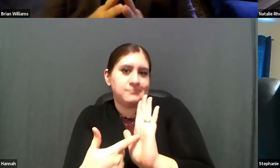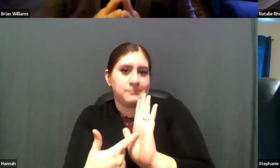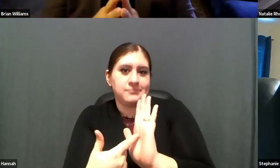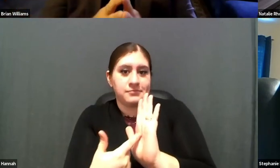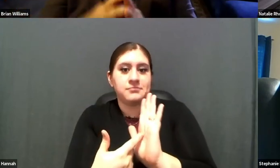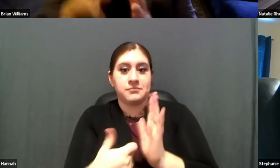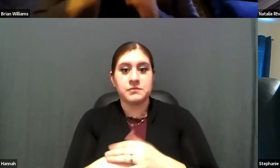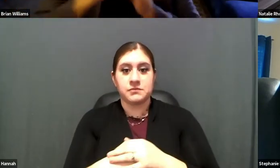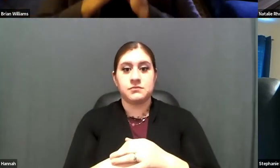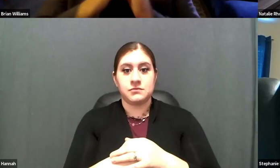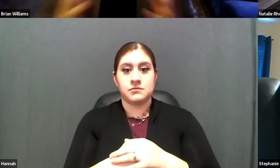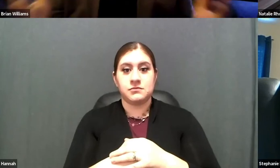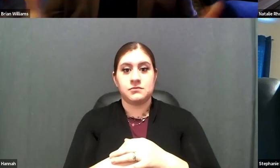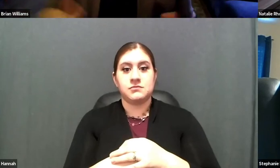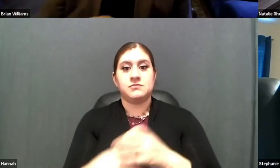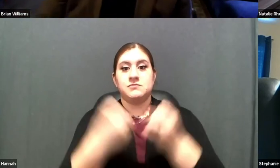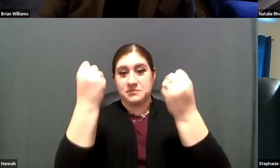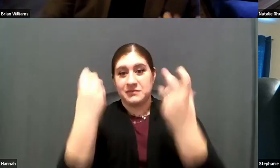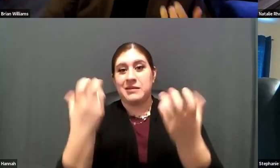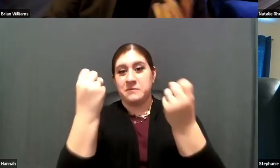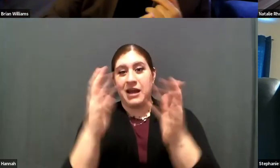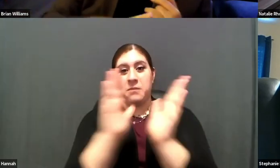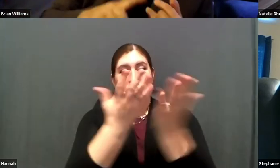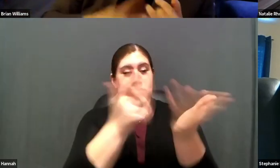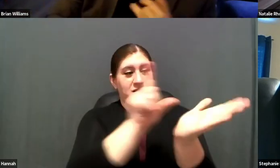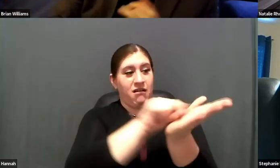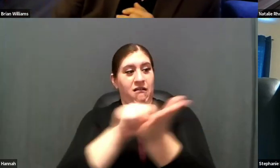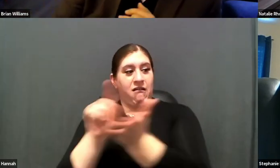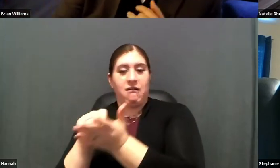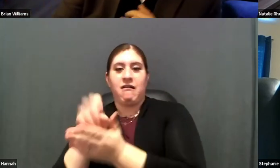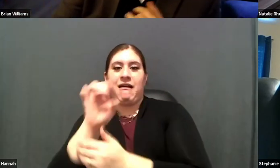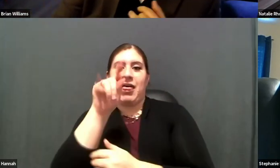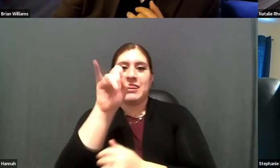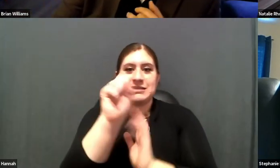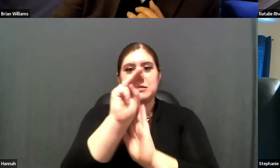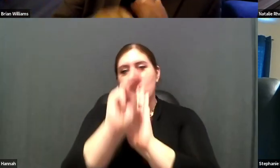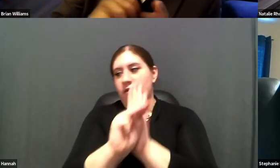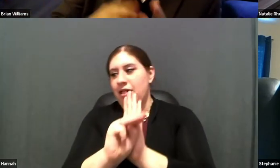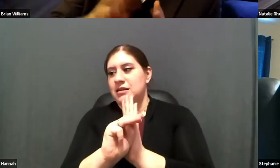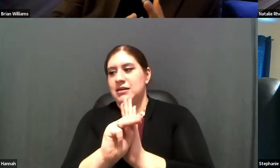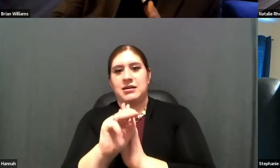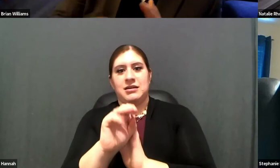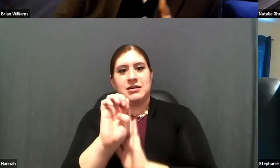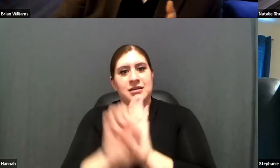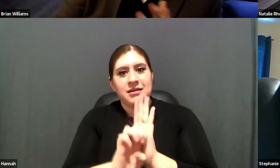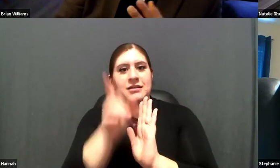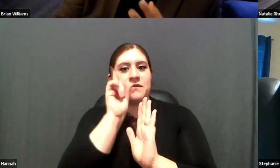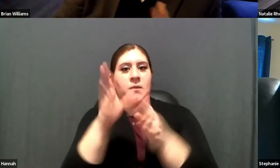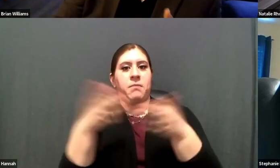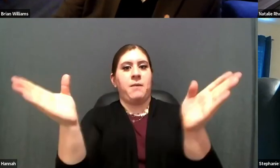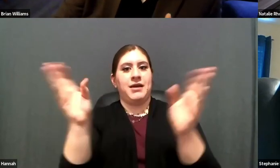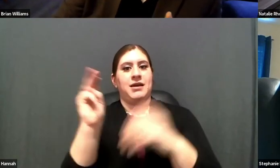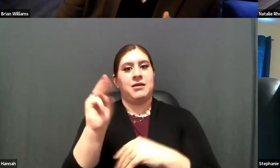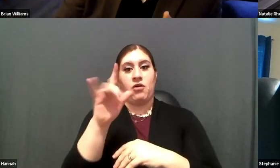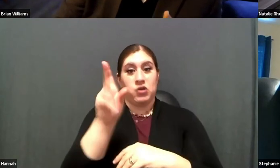the thing is, there is an abundance of literature. So you're talking about ethics and morality in public administration because you're going to be drawing on your